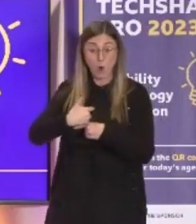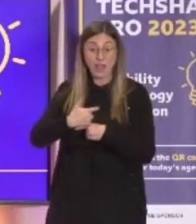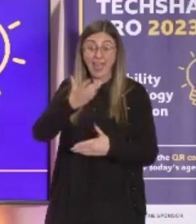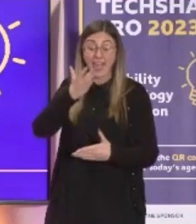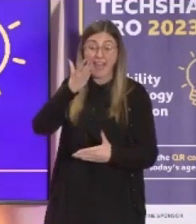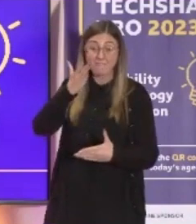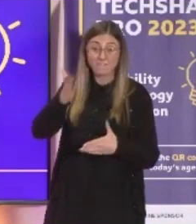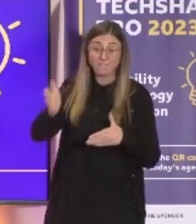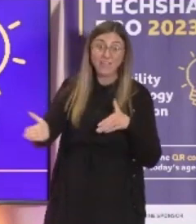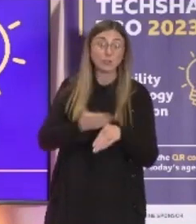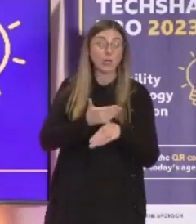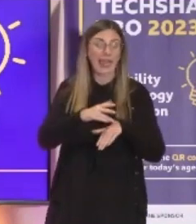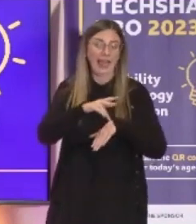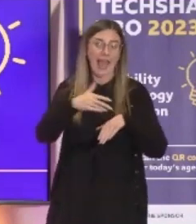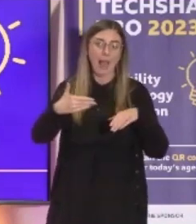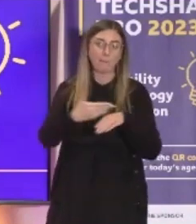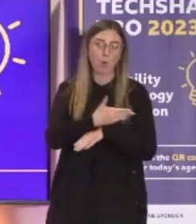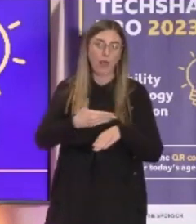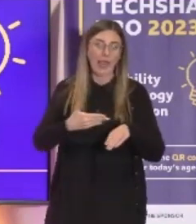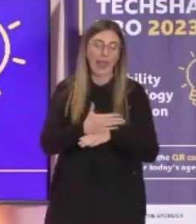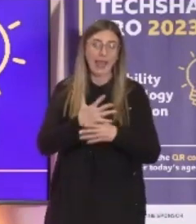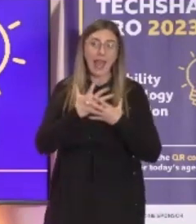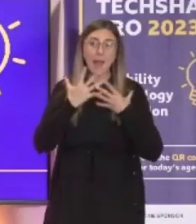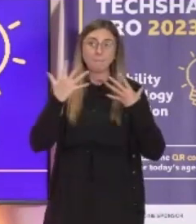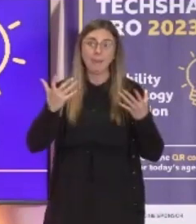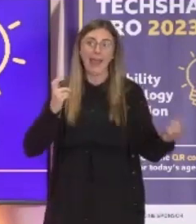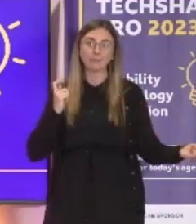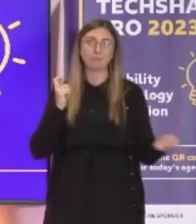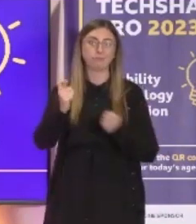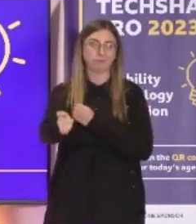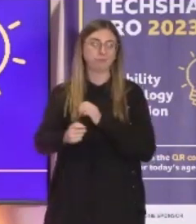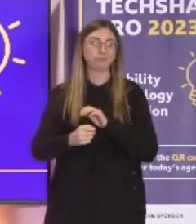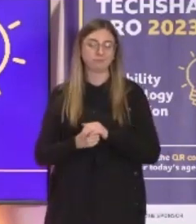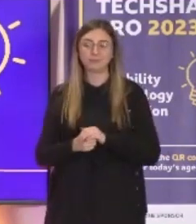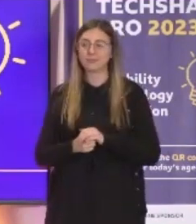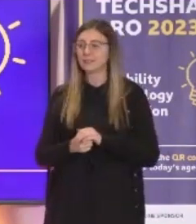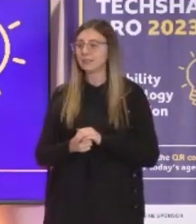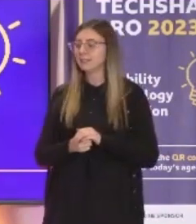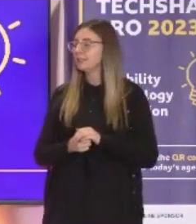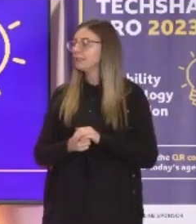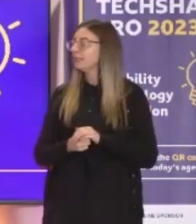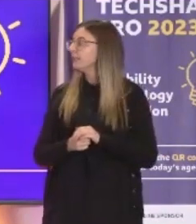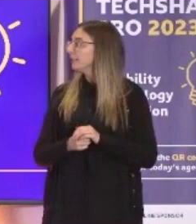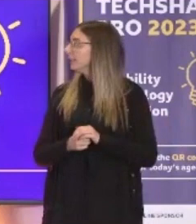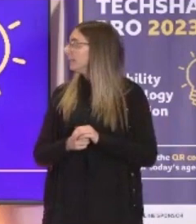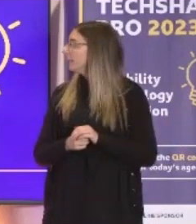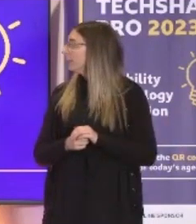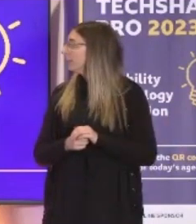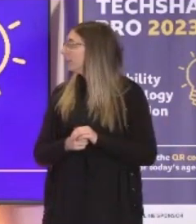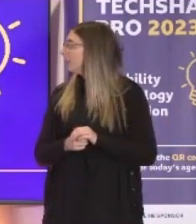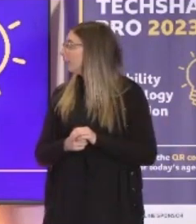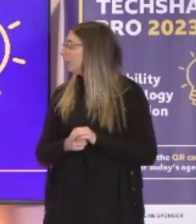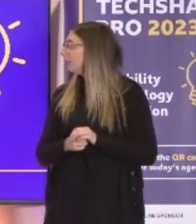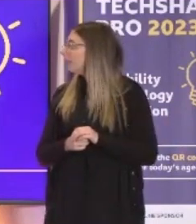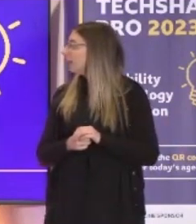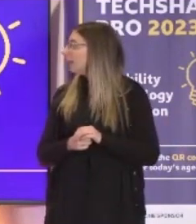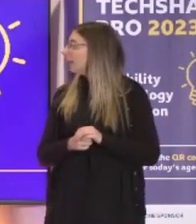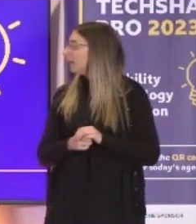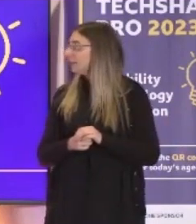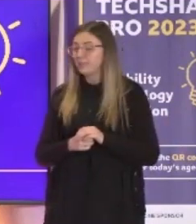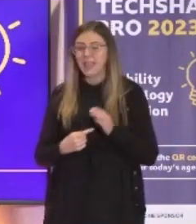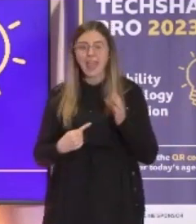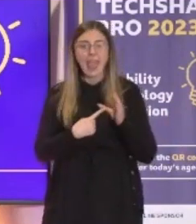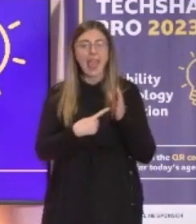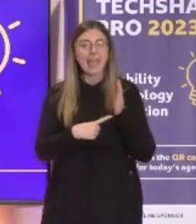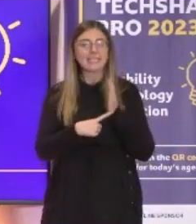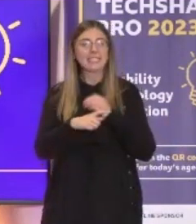employee. It's been a huge transition, and the ADC is the first thing that we sort of built